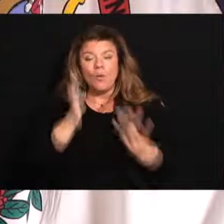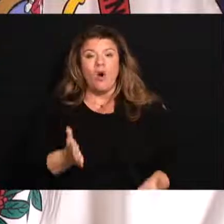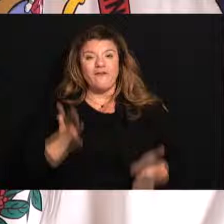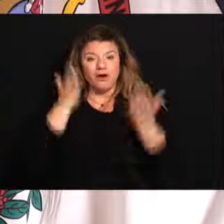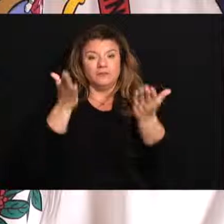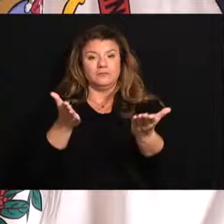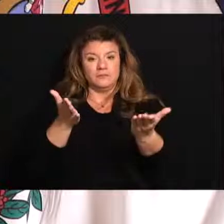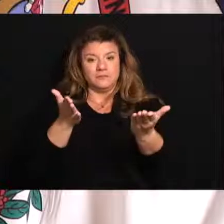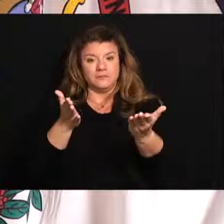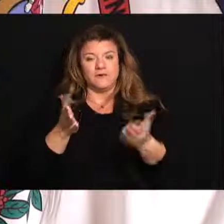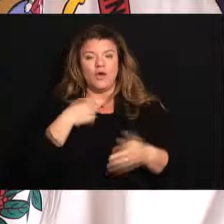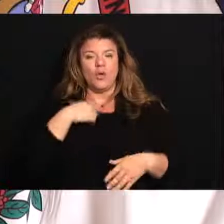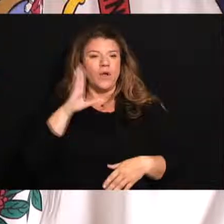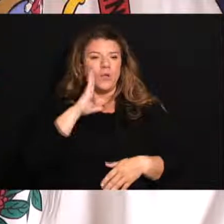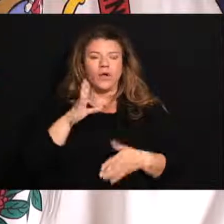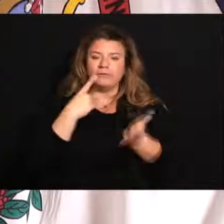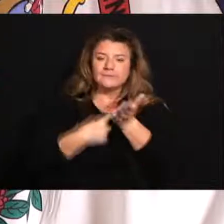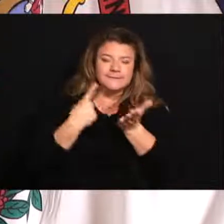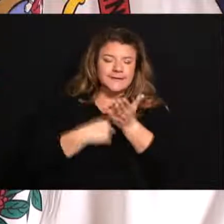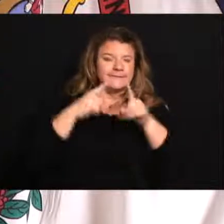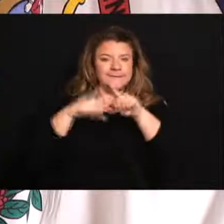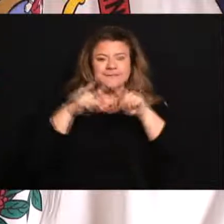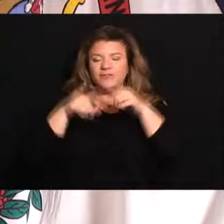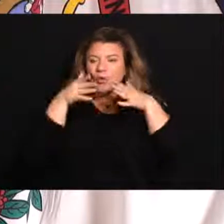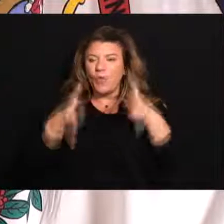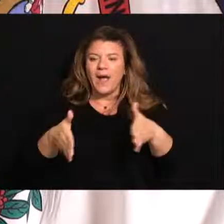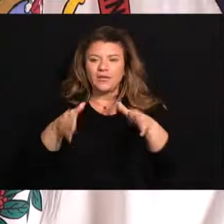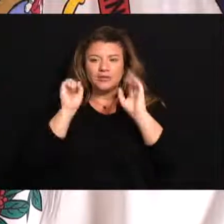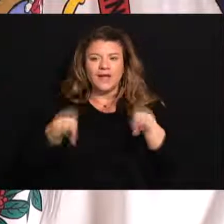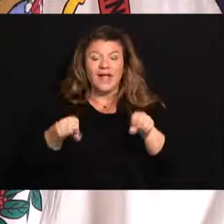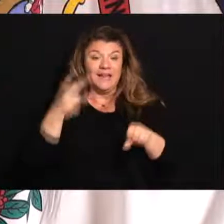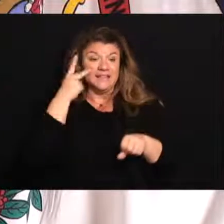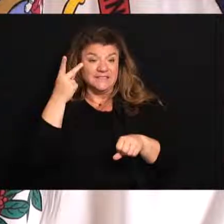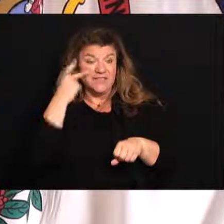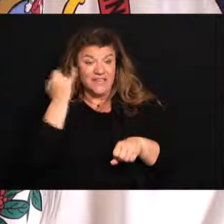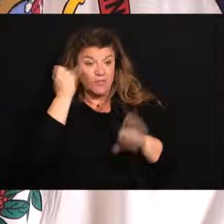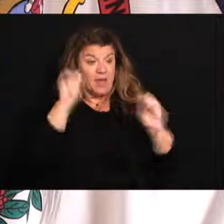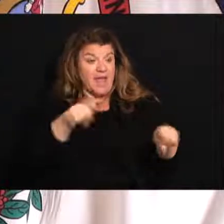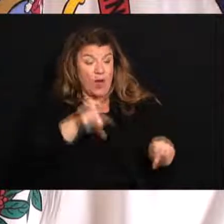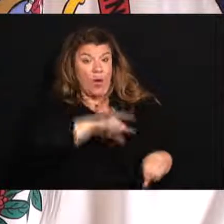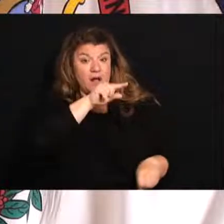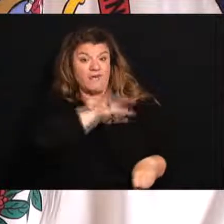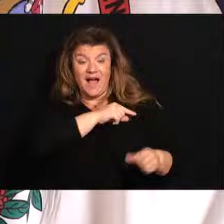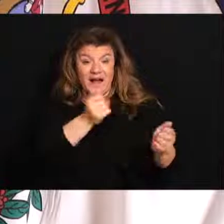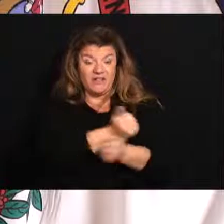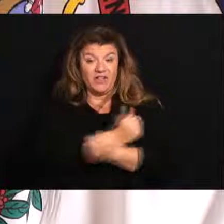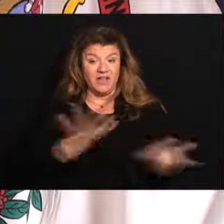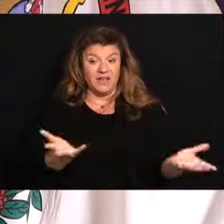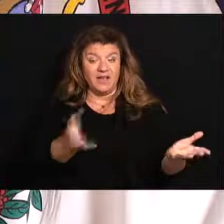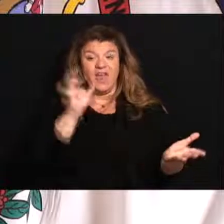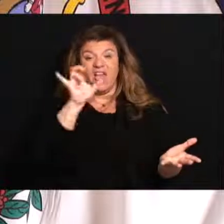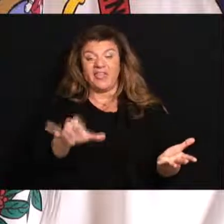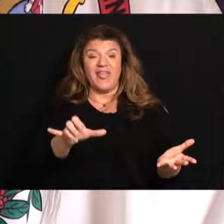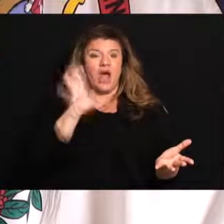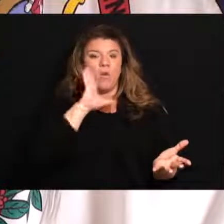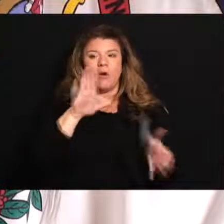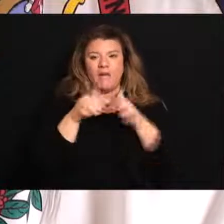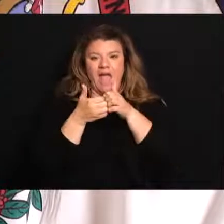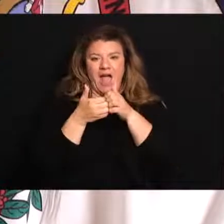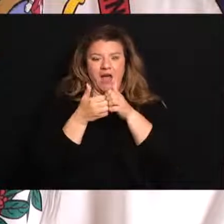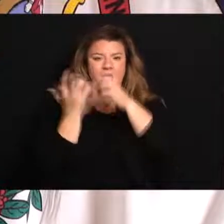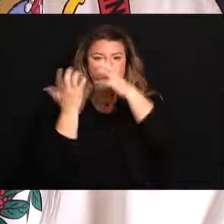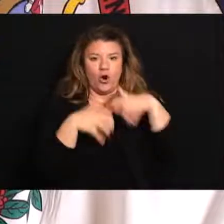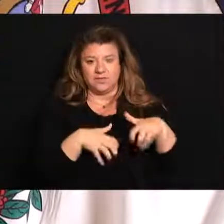up, and we'll walk them through all the different steps and everything, and then see if we can get them qualified and everything, and that'll be how all that